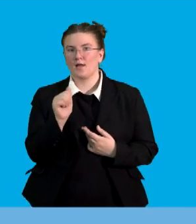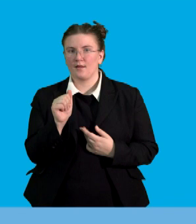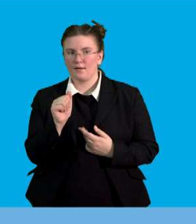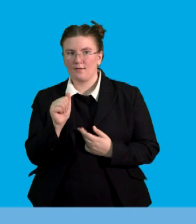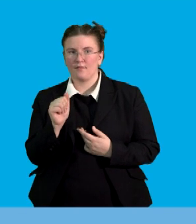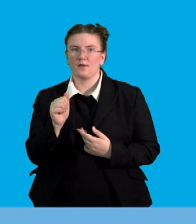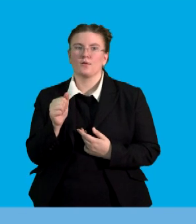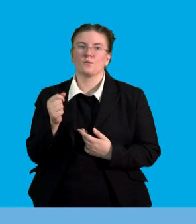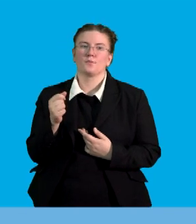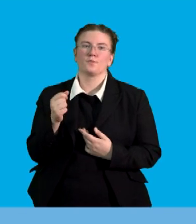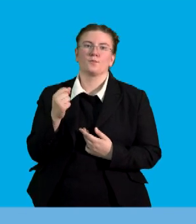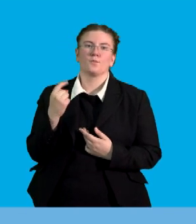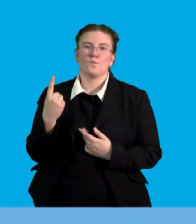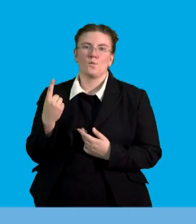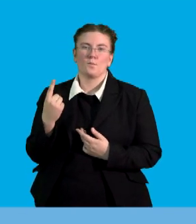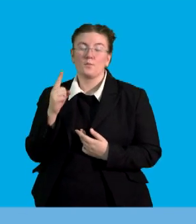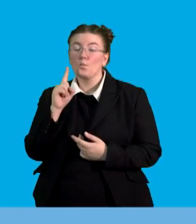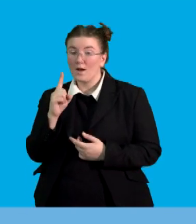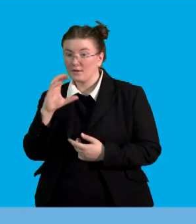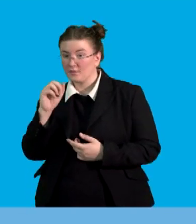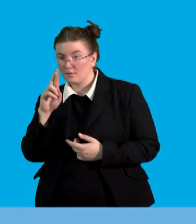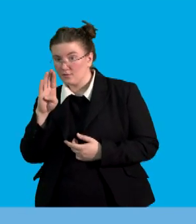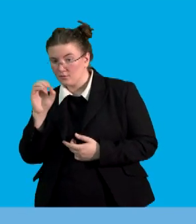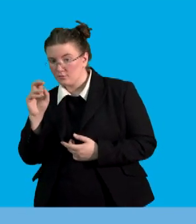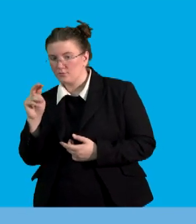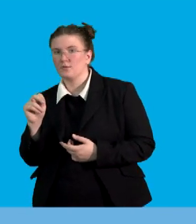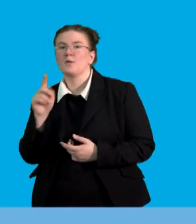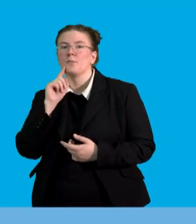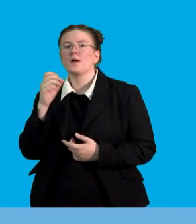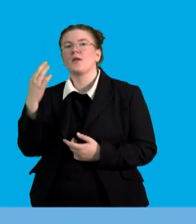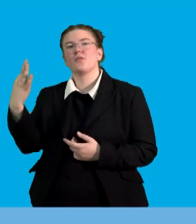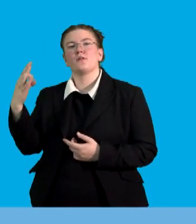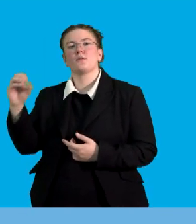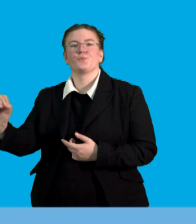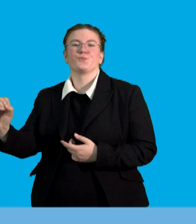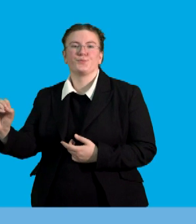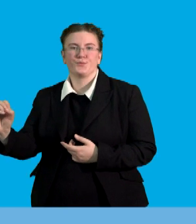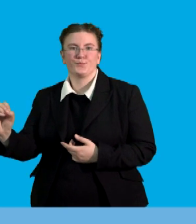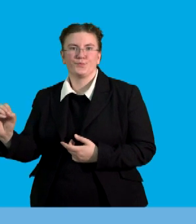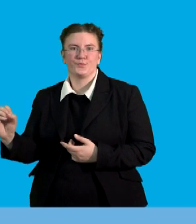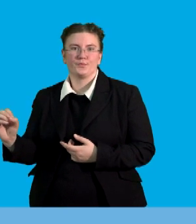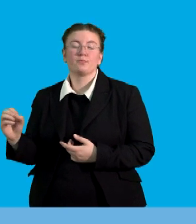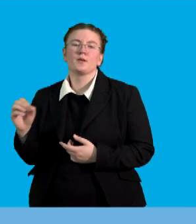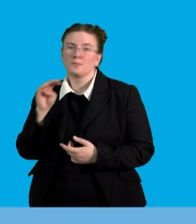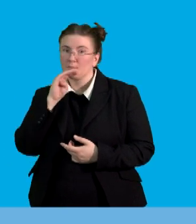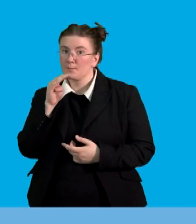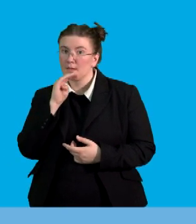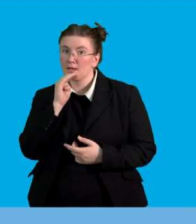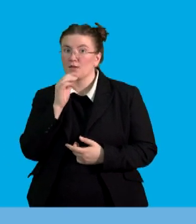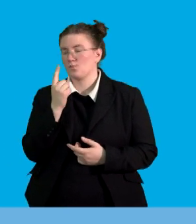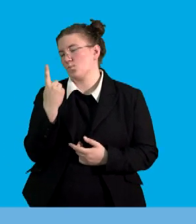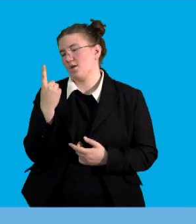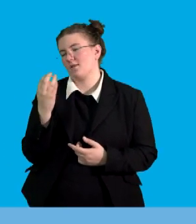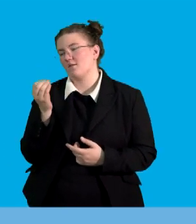have 1 carbon, but we have 3 oxygen atoms. So therefore, the carbon atoms on the right-hand side, it is just the